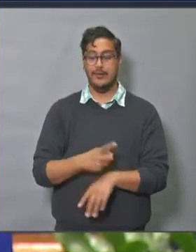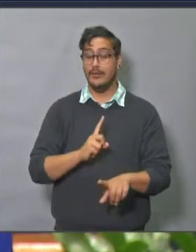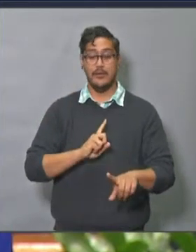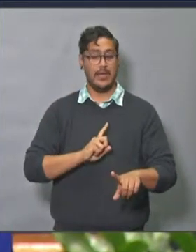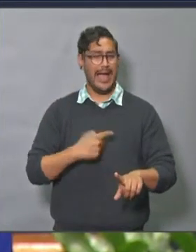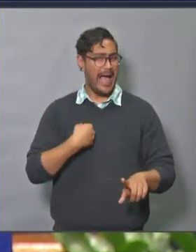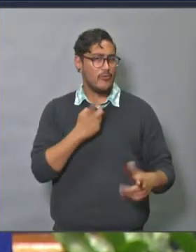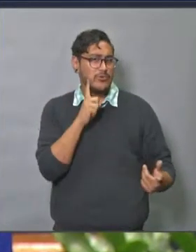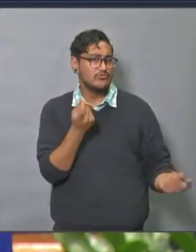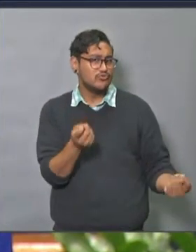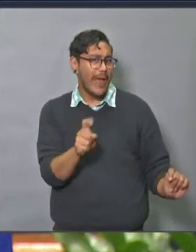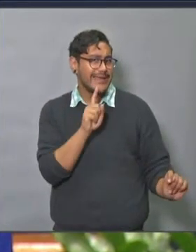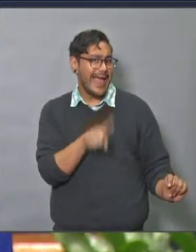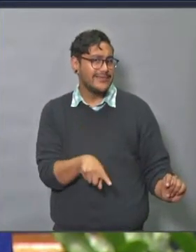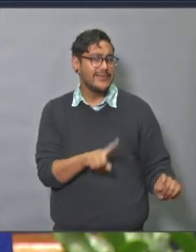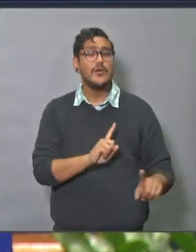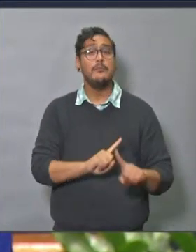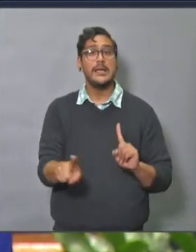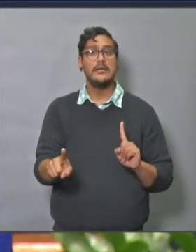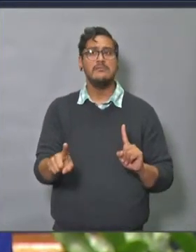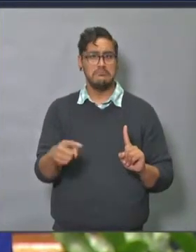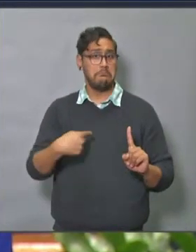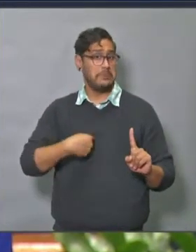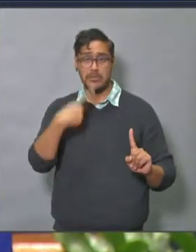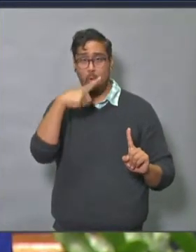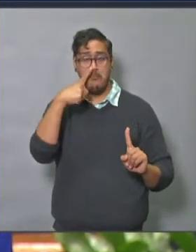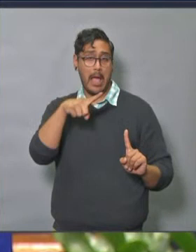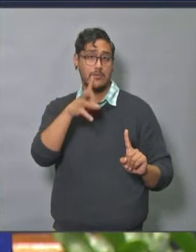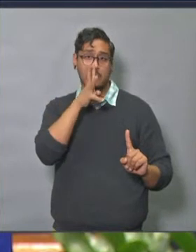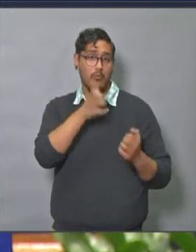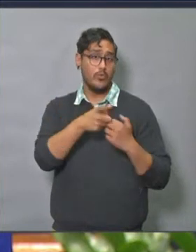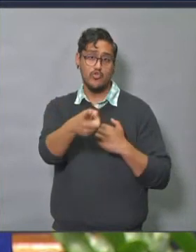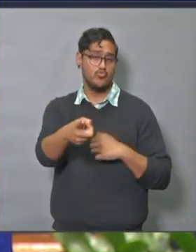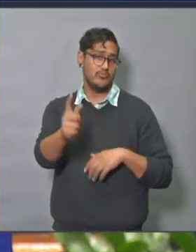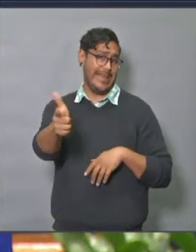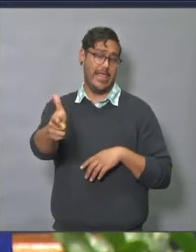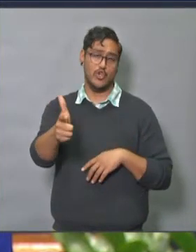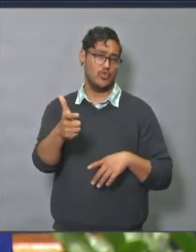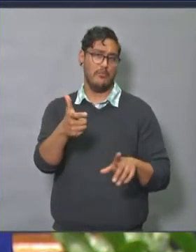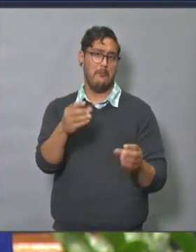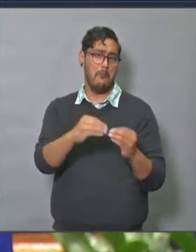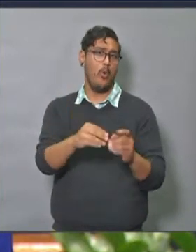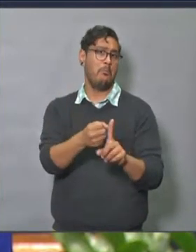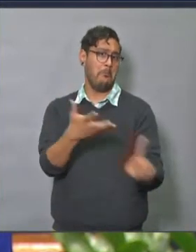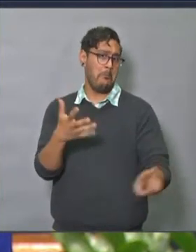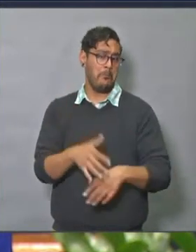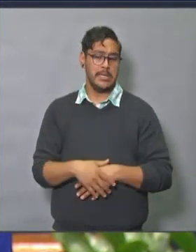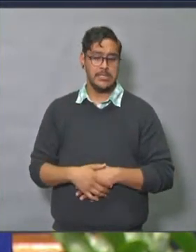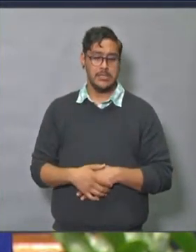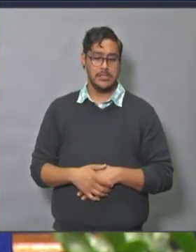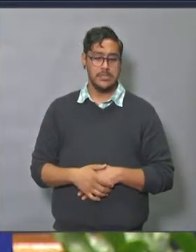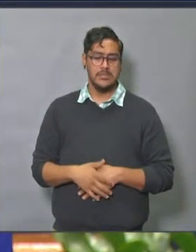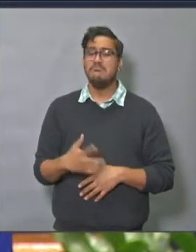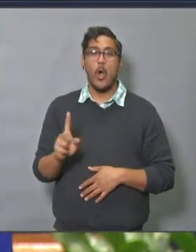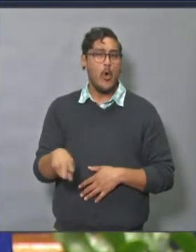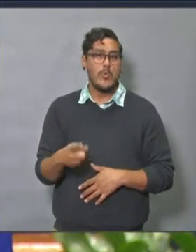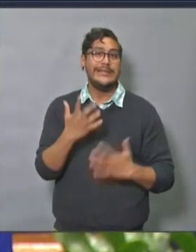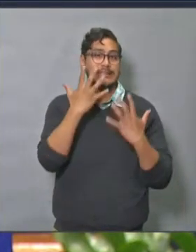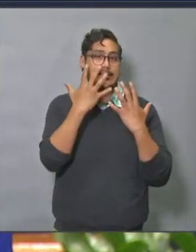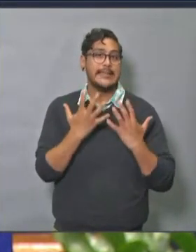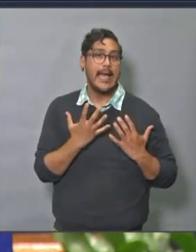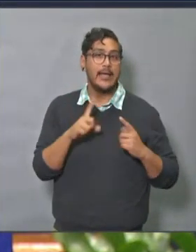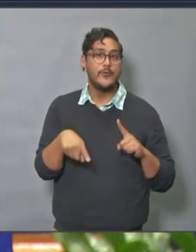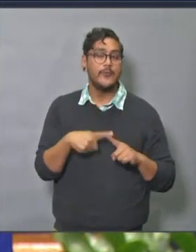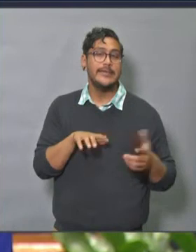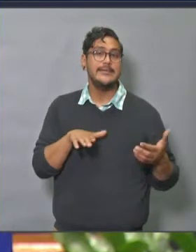you offline with more detail. We're always saddened when there's deaths that are happening